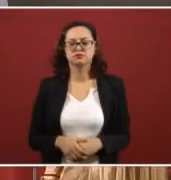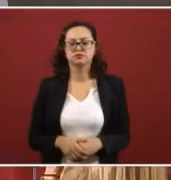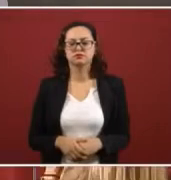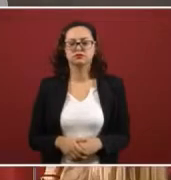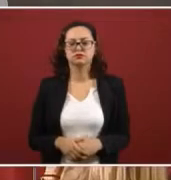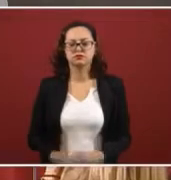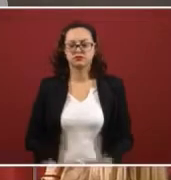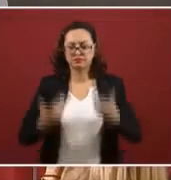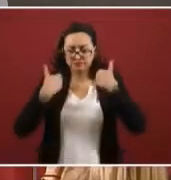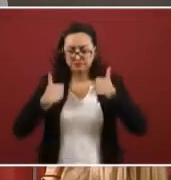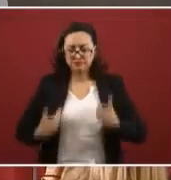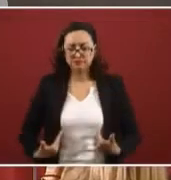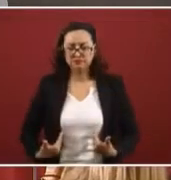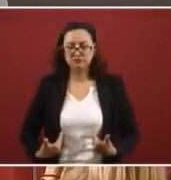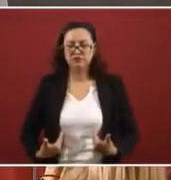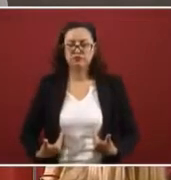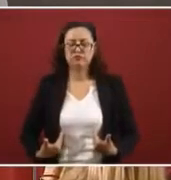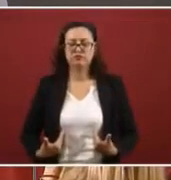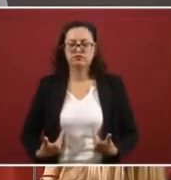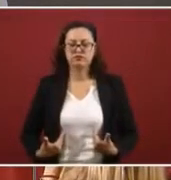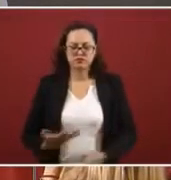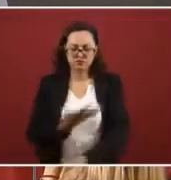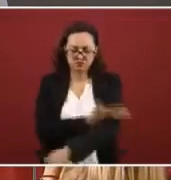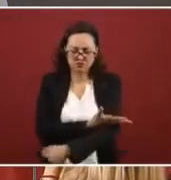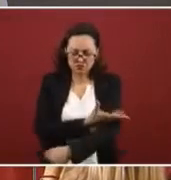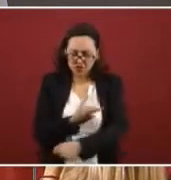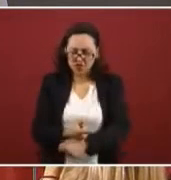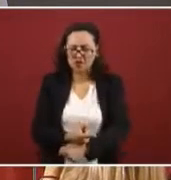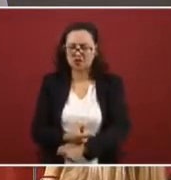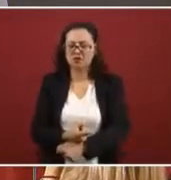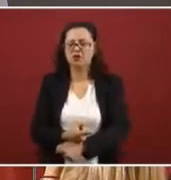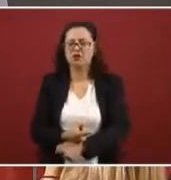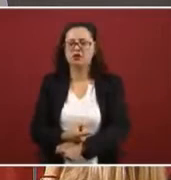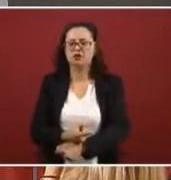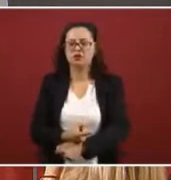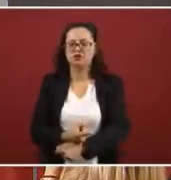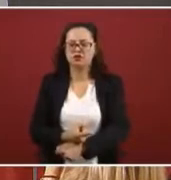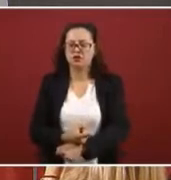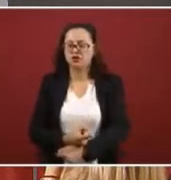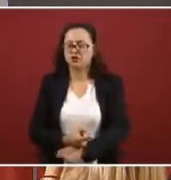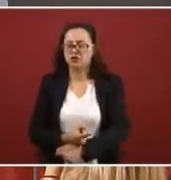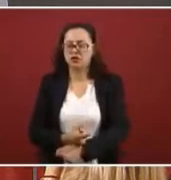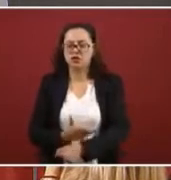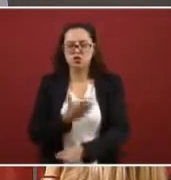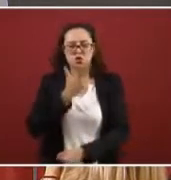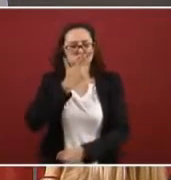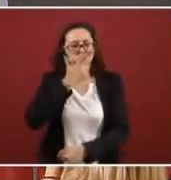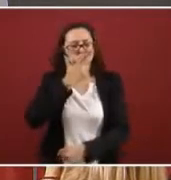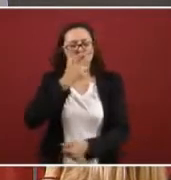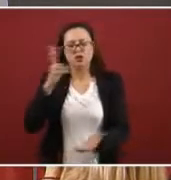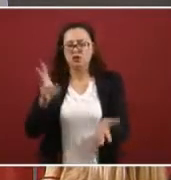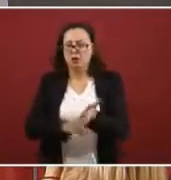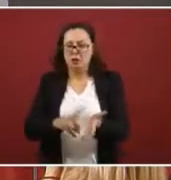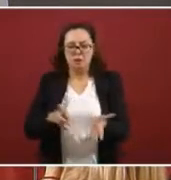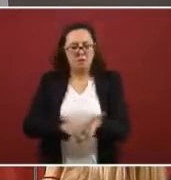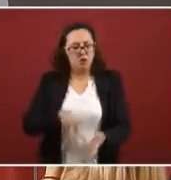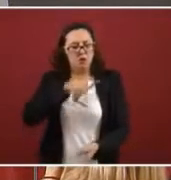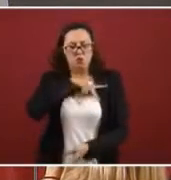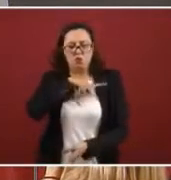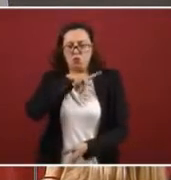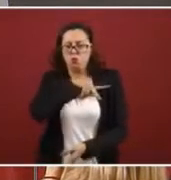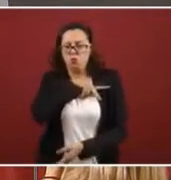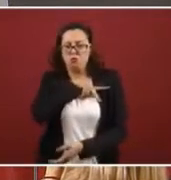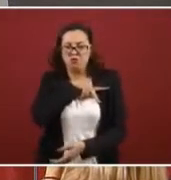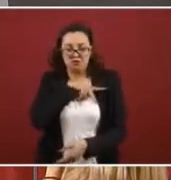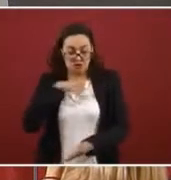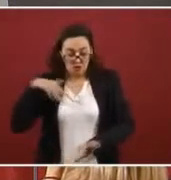de my honesty honestidad, which is the most valuable thing